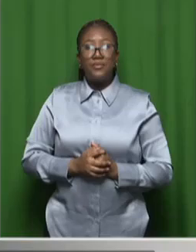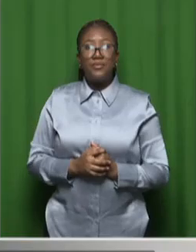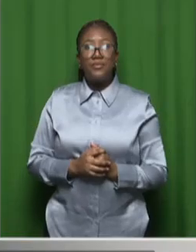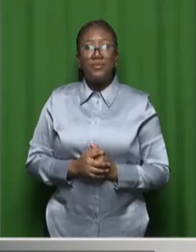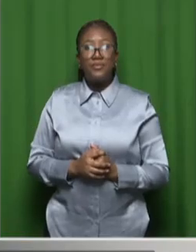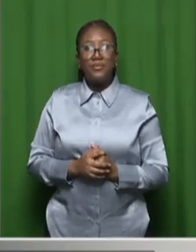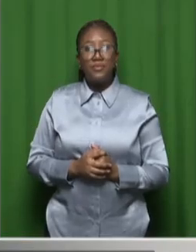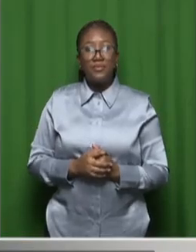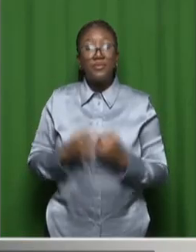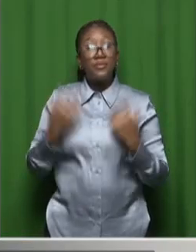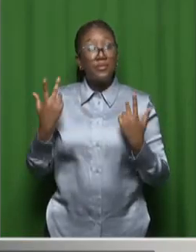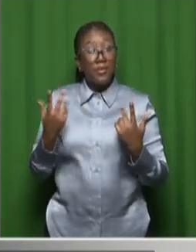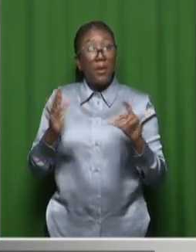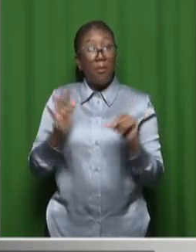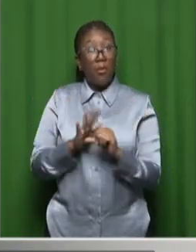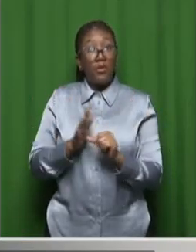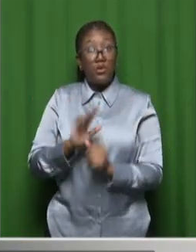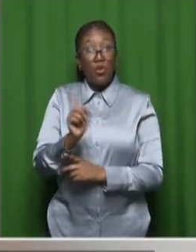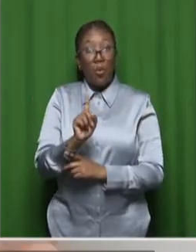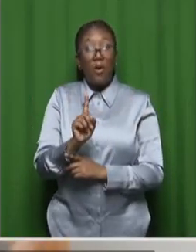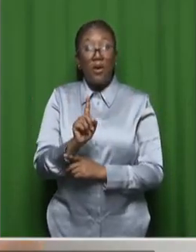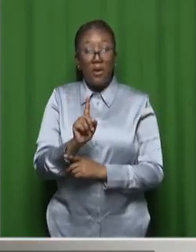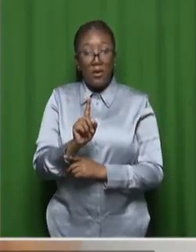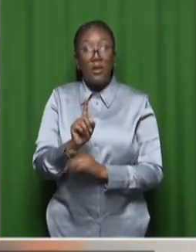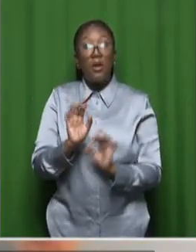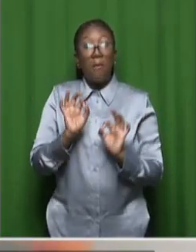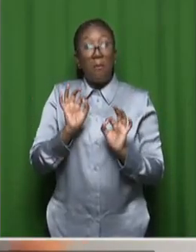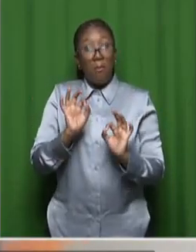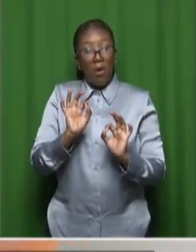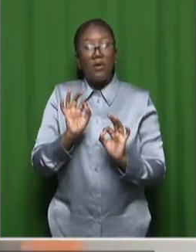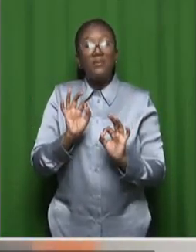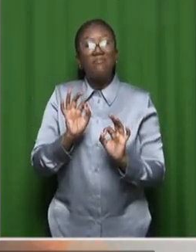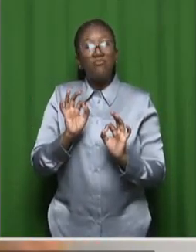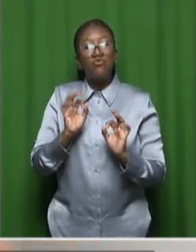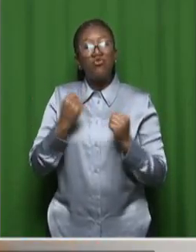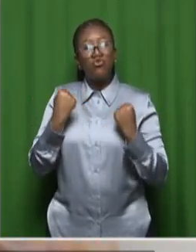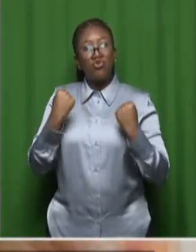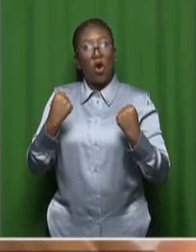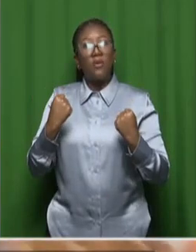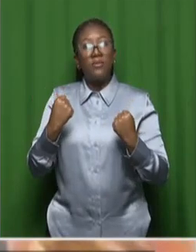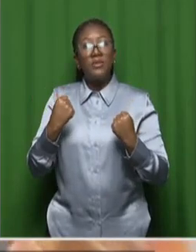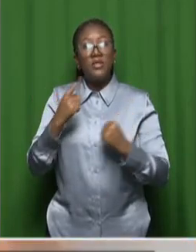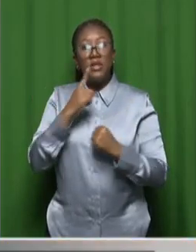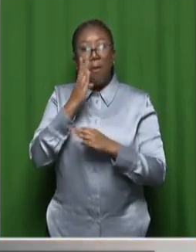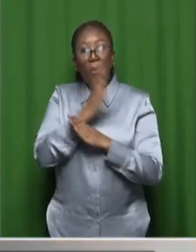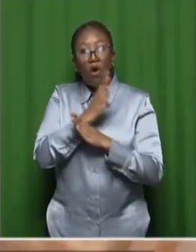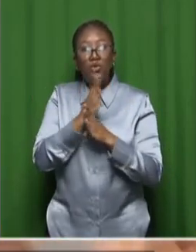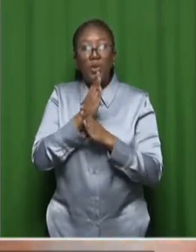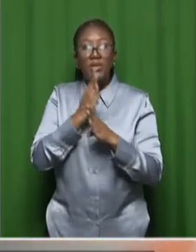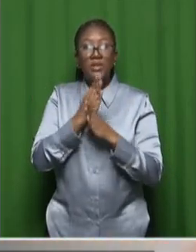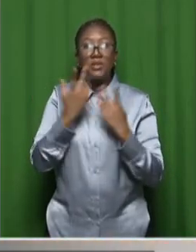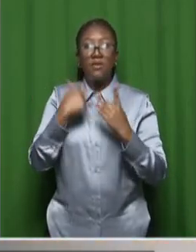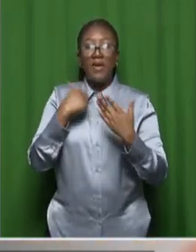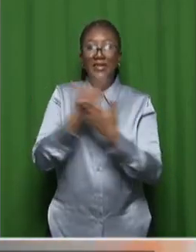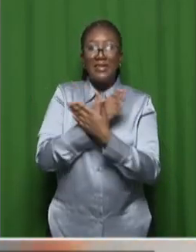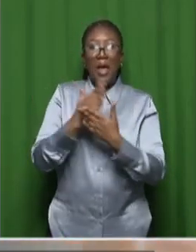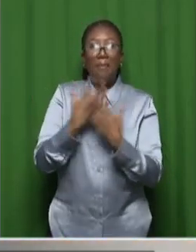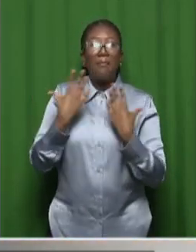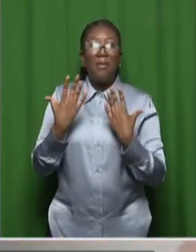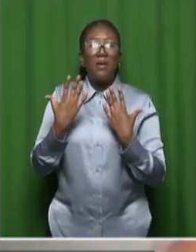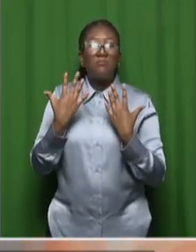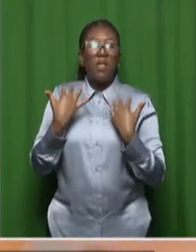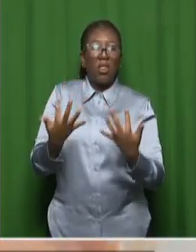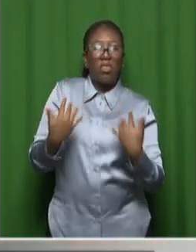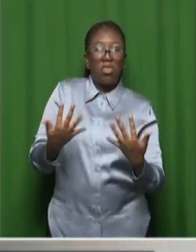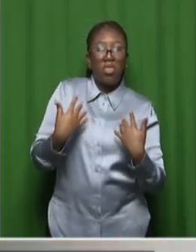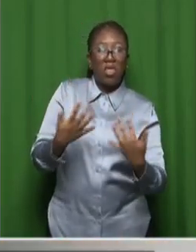So very important is to use a strong password, unique password. Many people would use a password 123 or